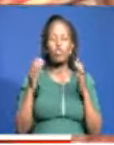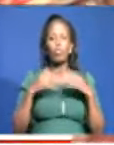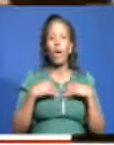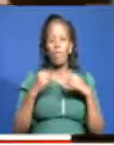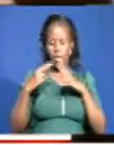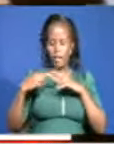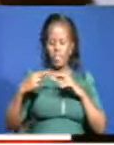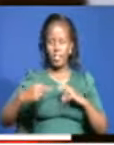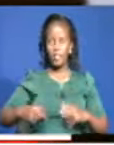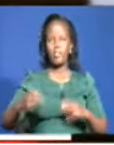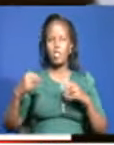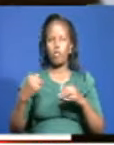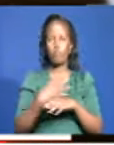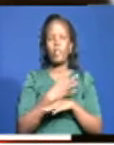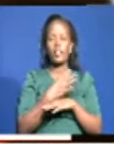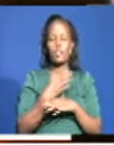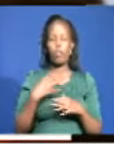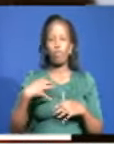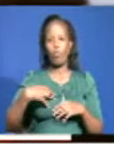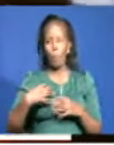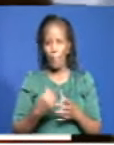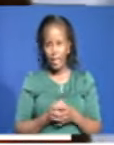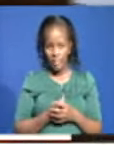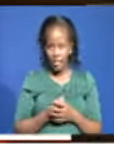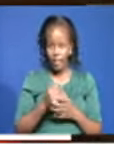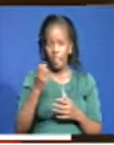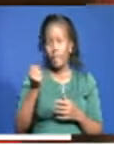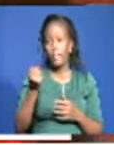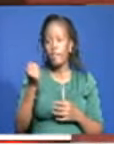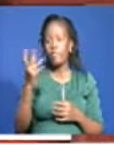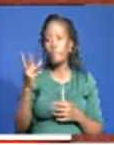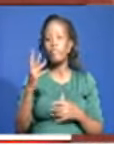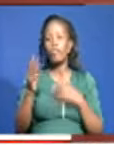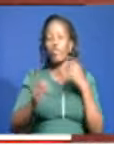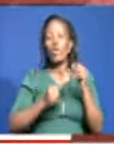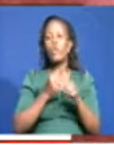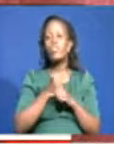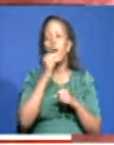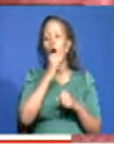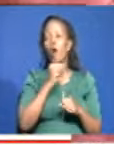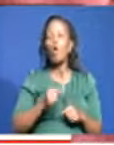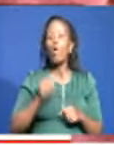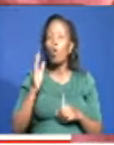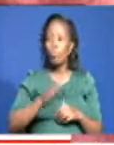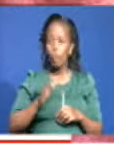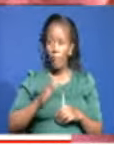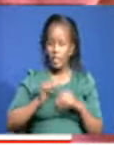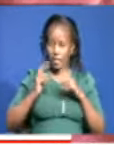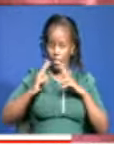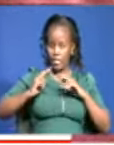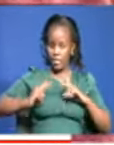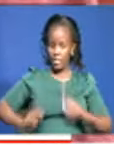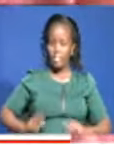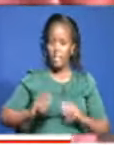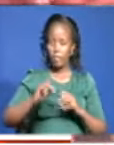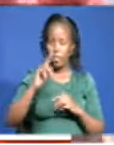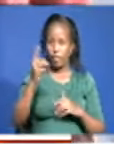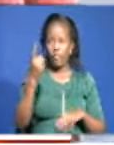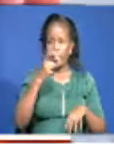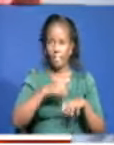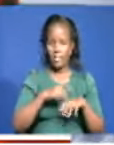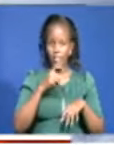screening. 54-year-old Njeri Kamau is undergoing screening for the first time in her life.